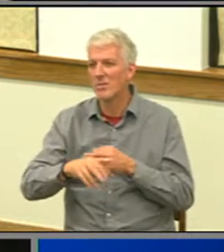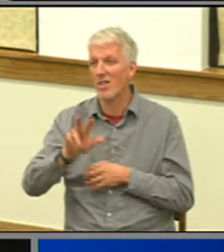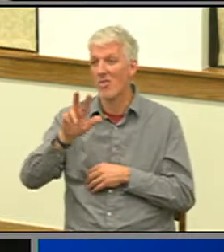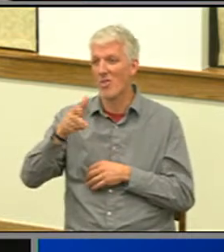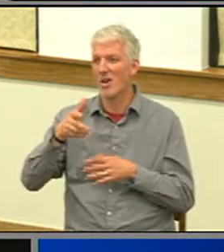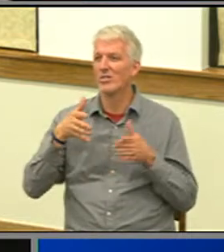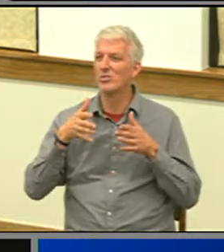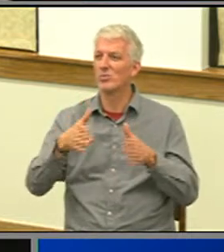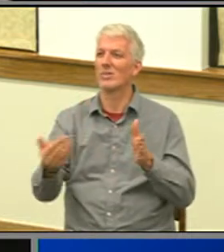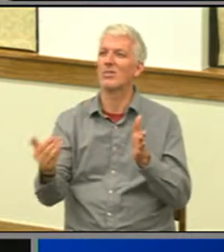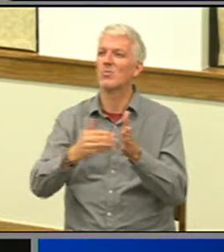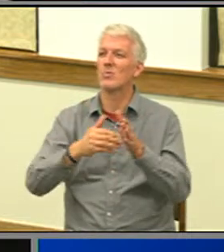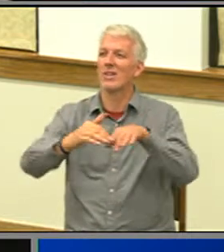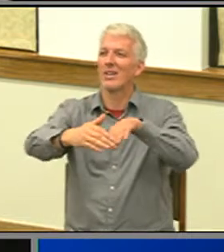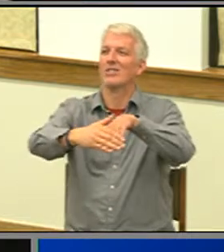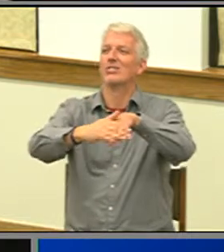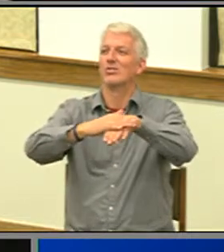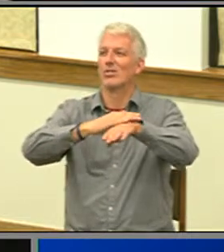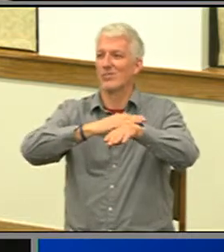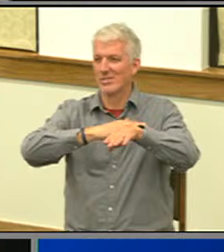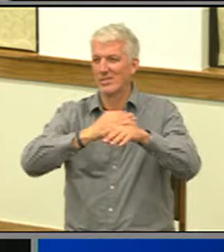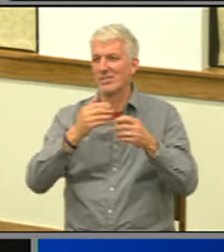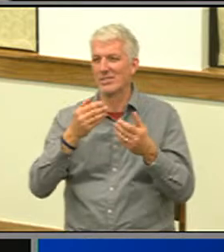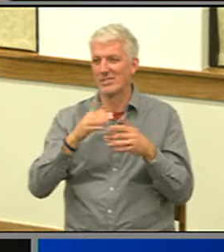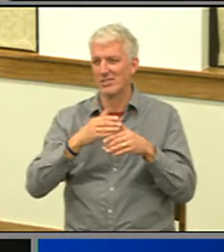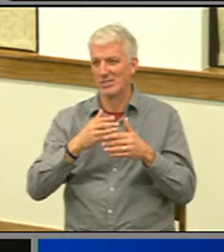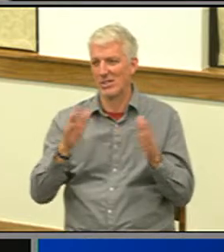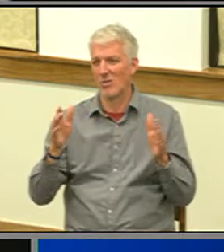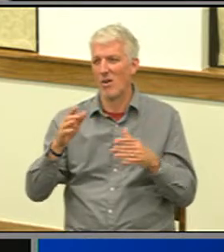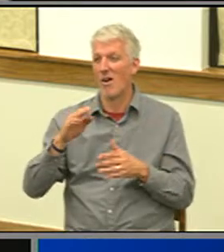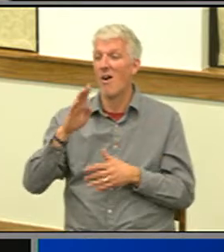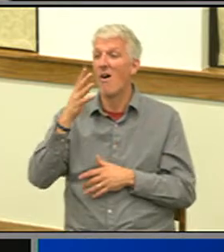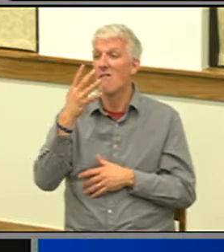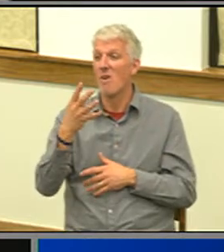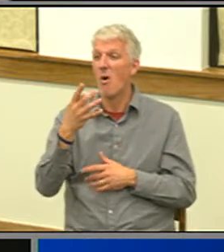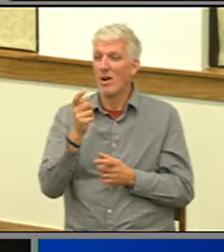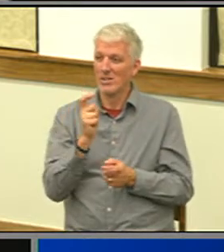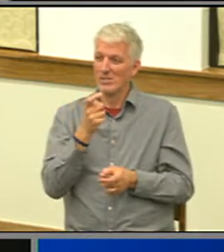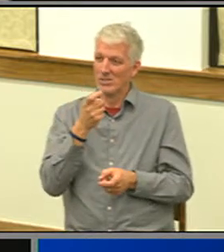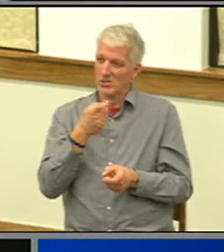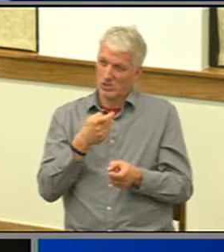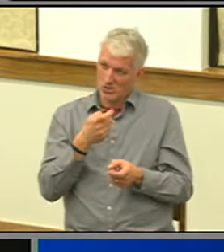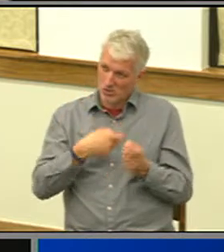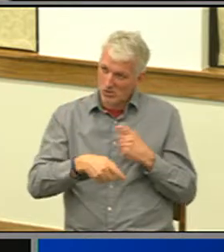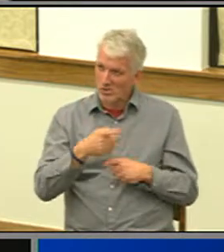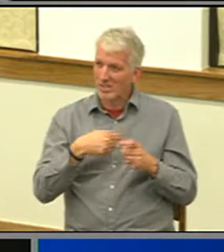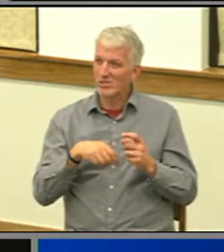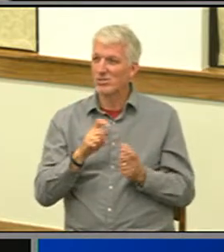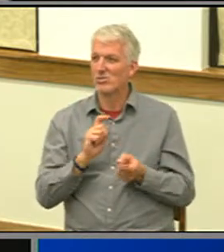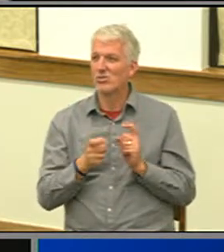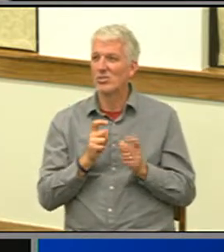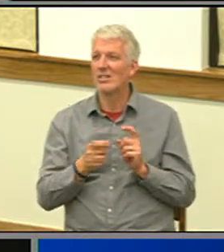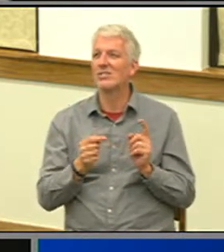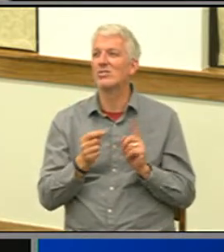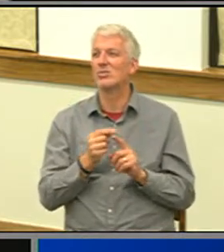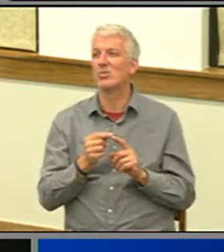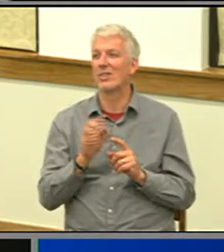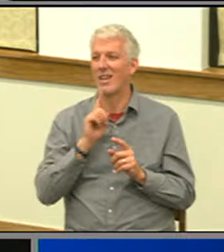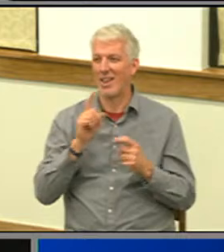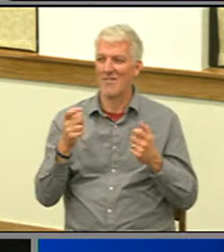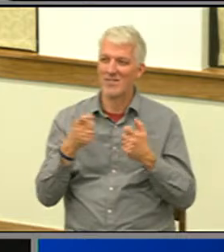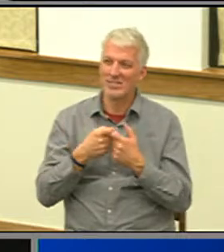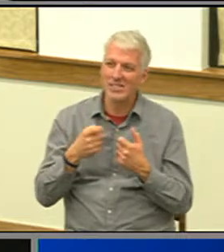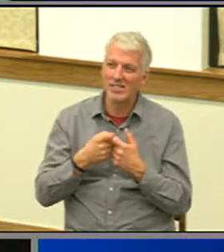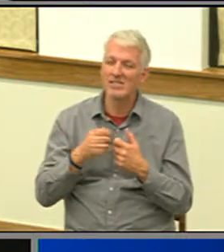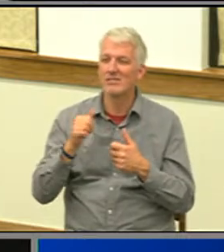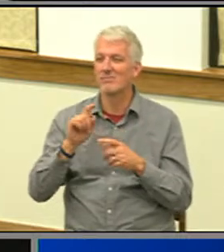resurfacing as a whole. Phase 4 is utility adjustments to the new finished grade. Phase 5 is the